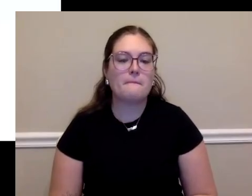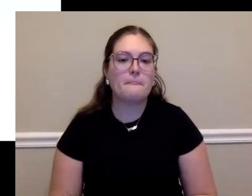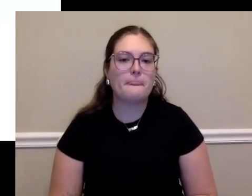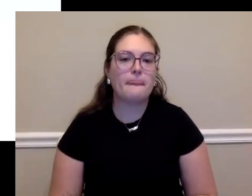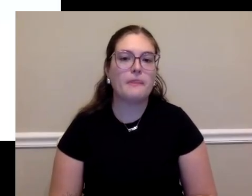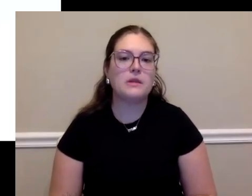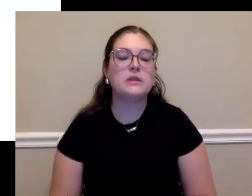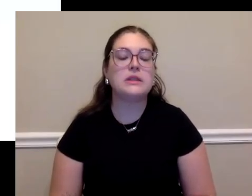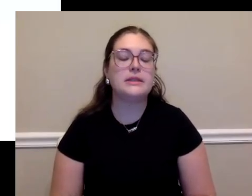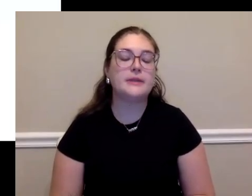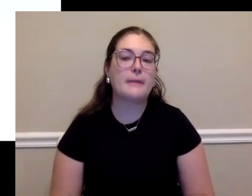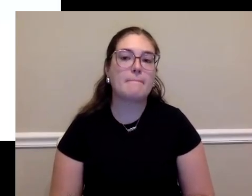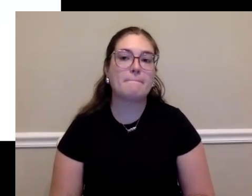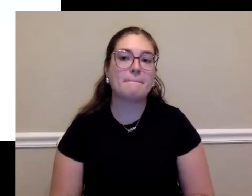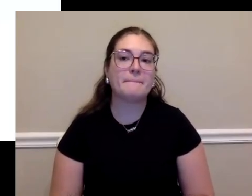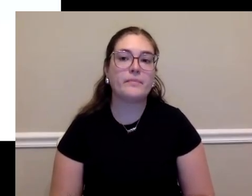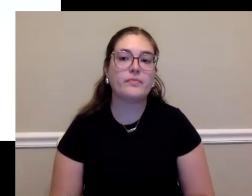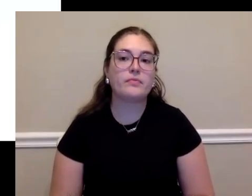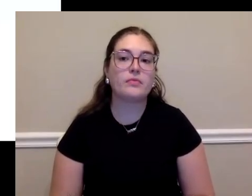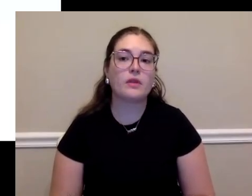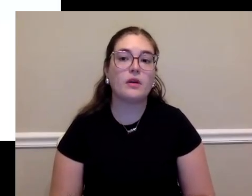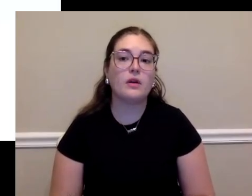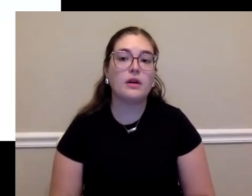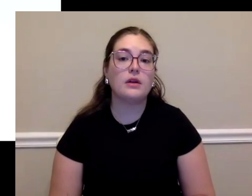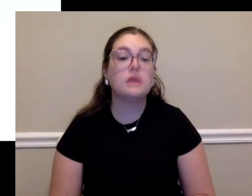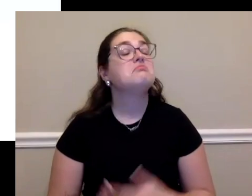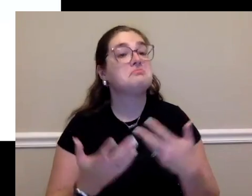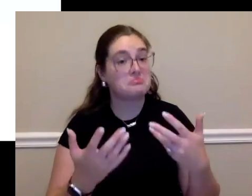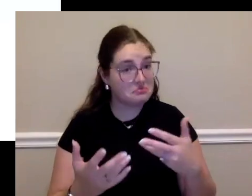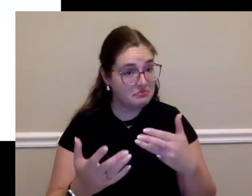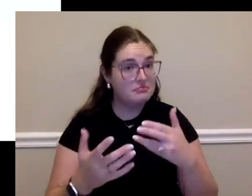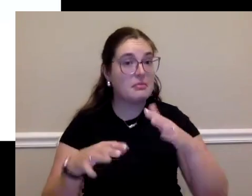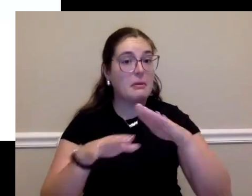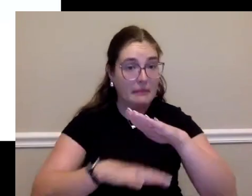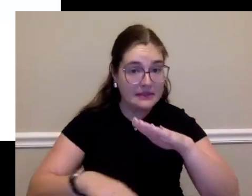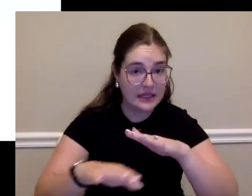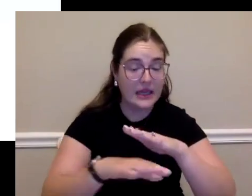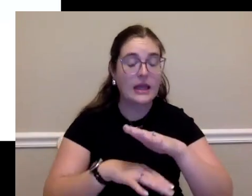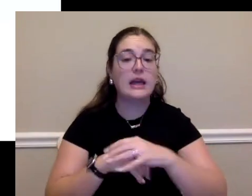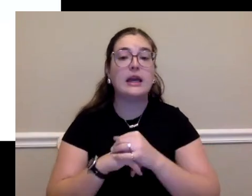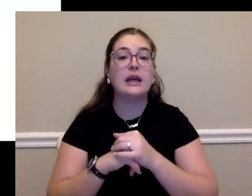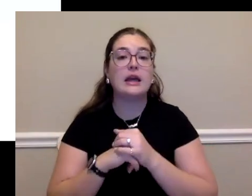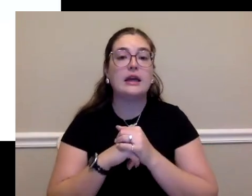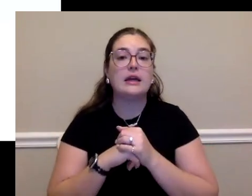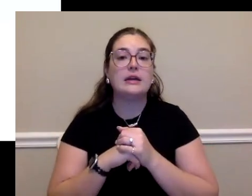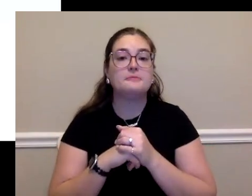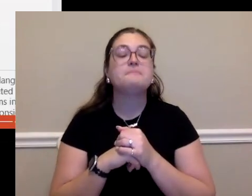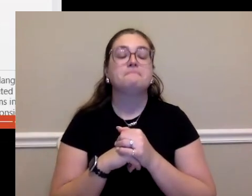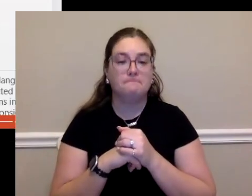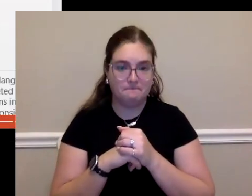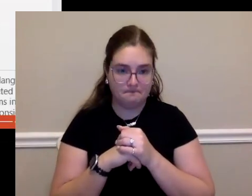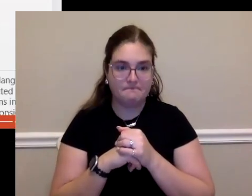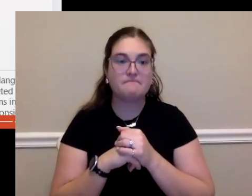So basically, that is, let me get out of my slide here. Okay, so